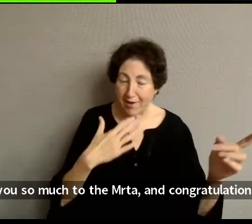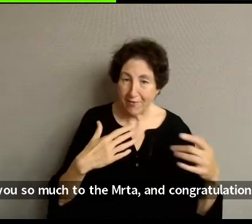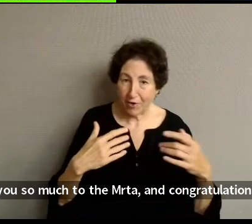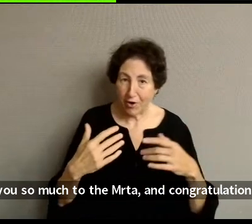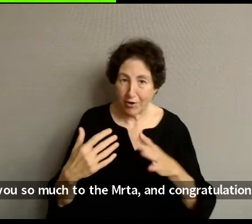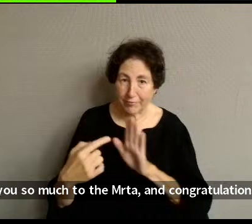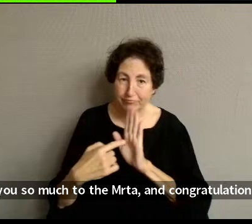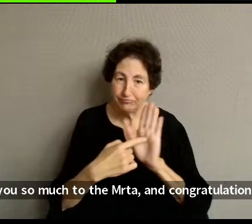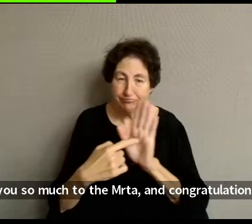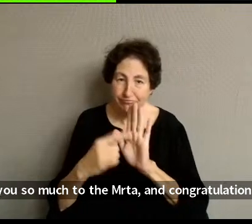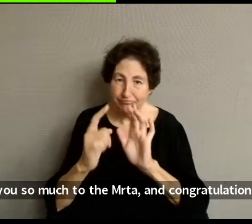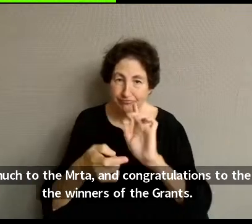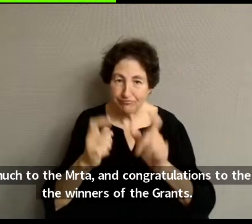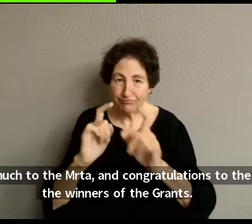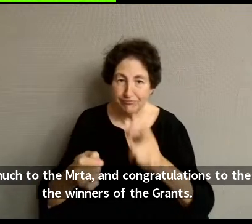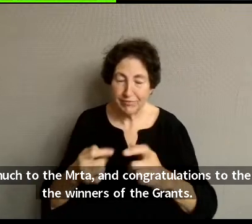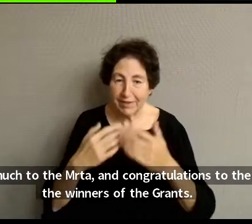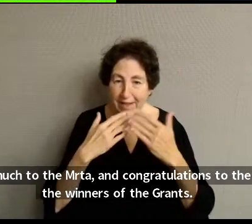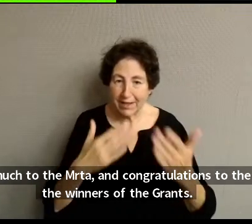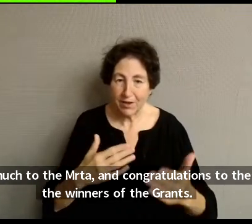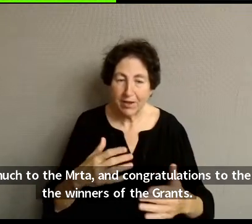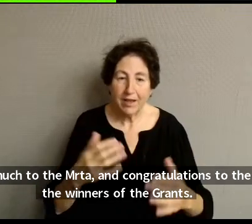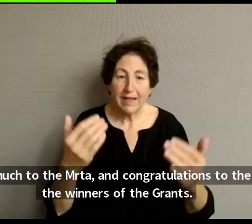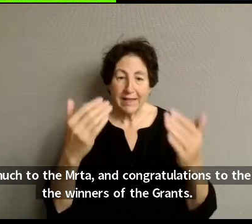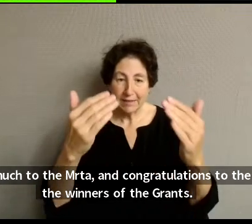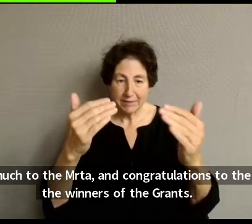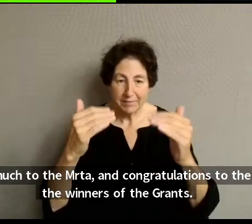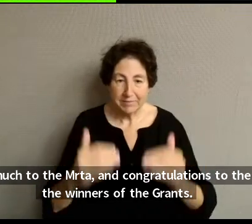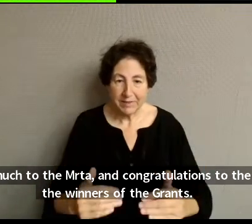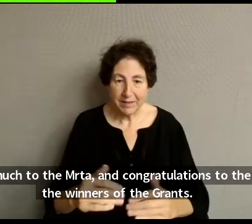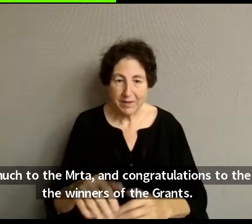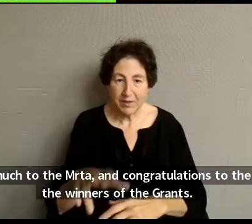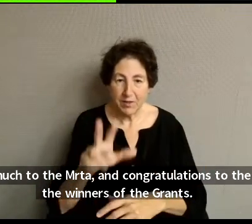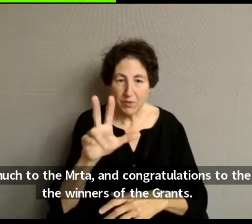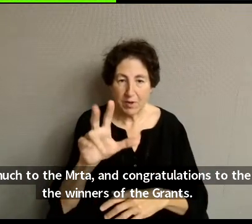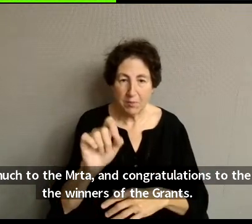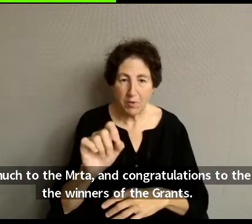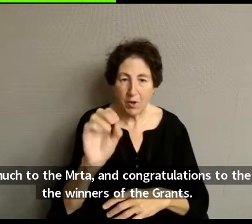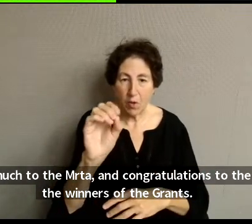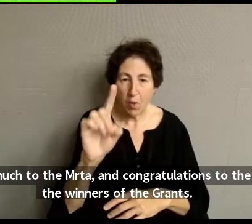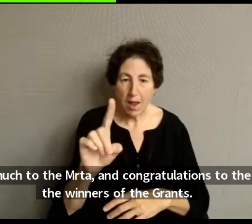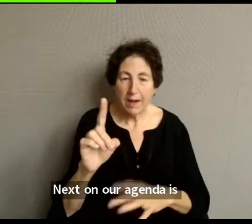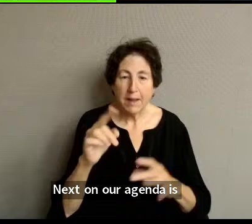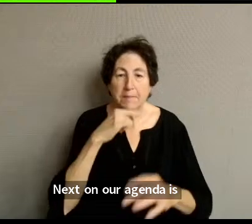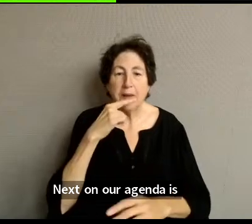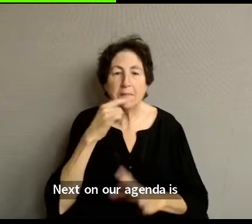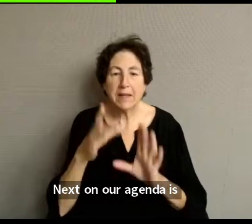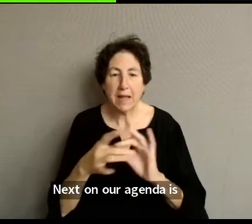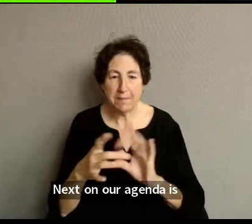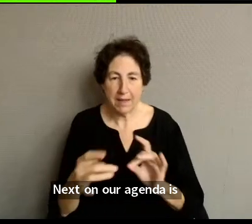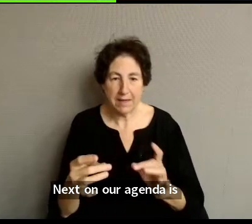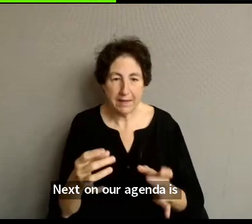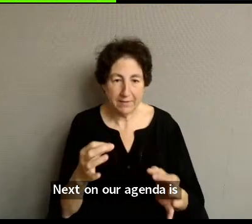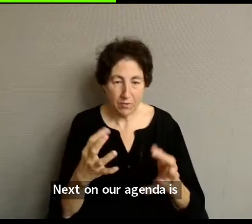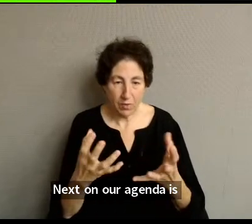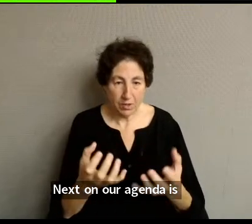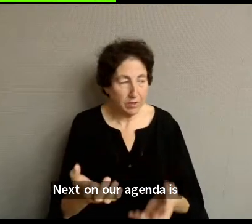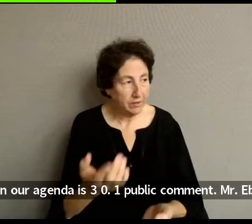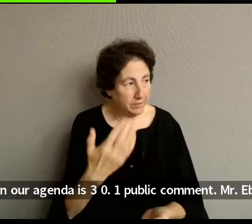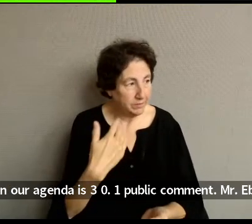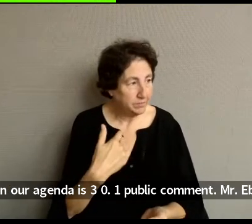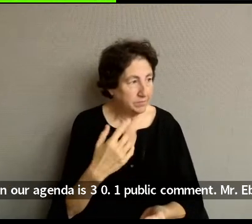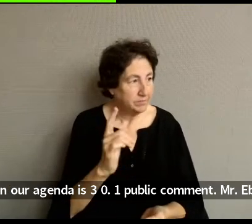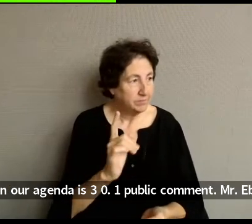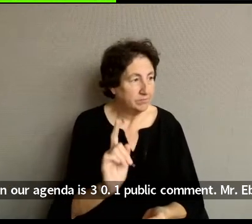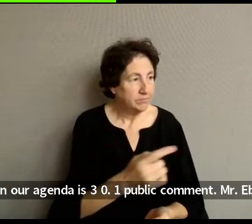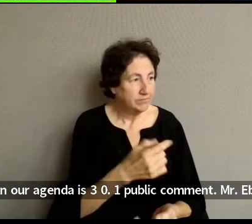Thank you. Thank you. Next on our agenda is 3.01 public comment. Mr. Eby, if you want to come on up and I will read what